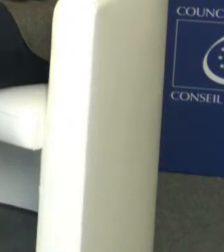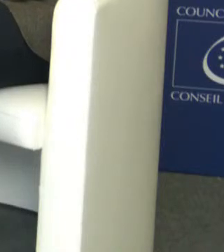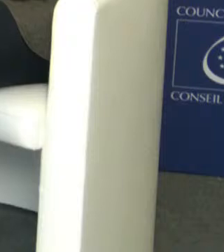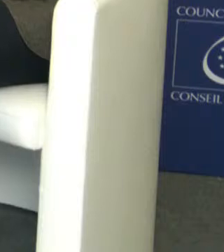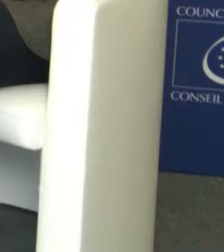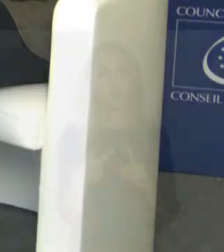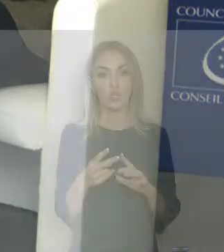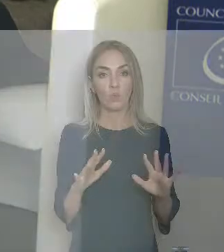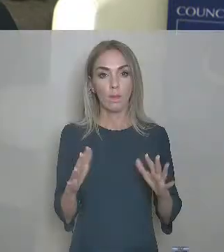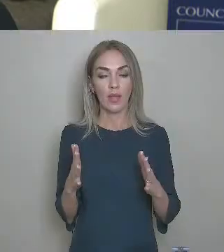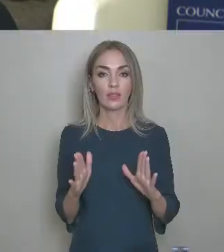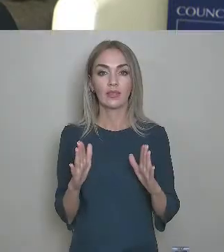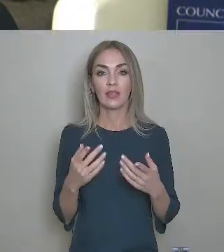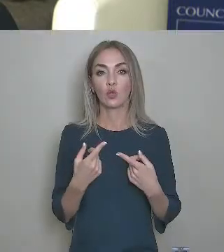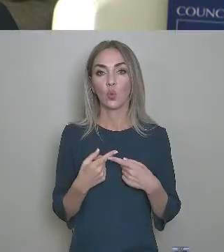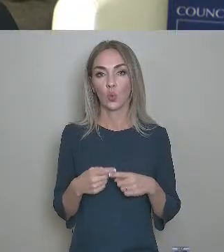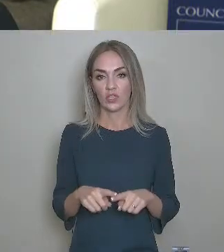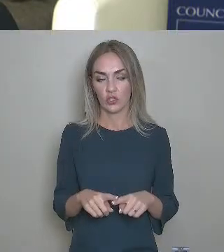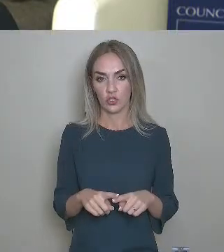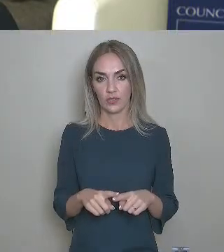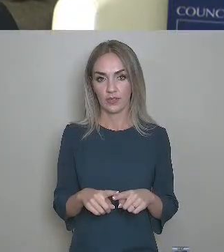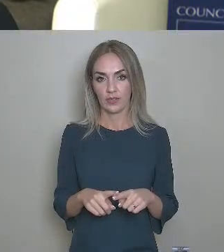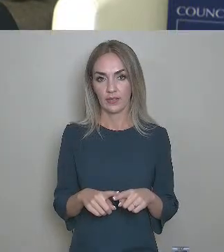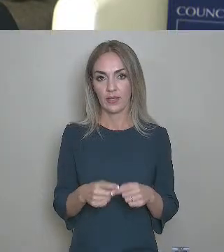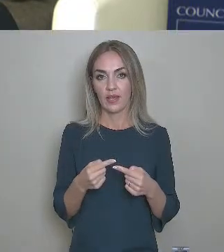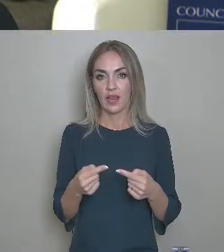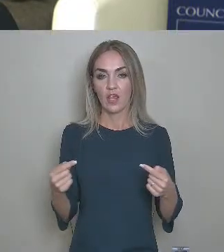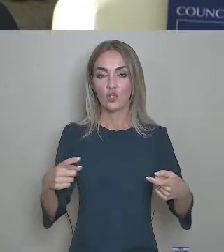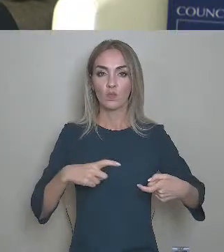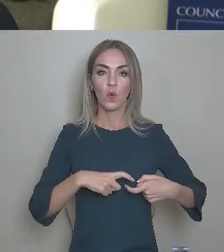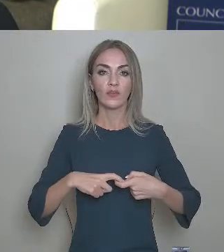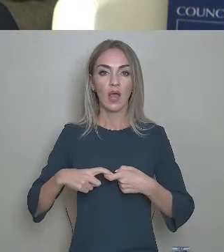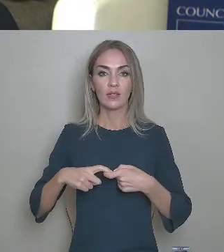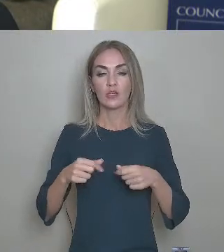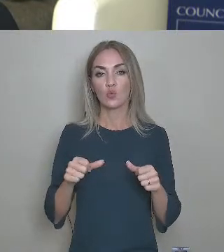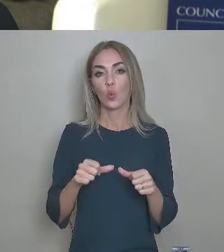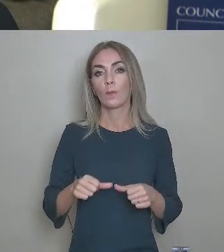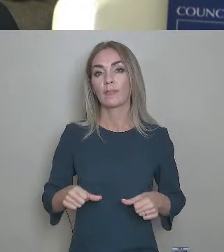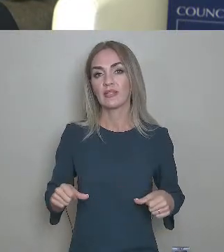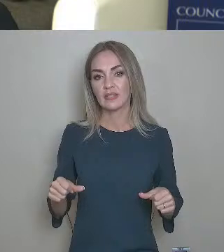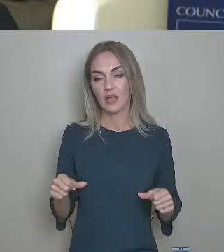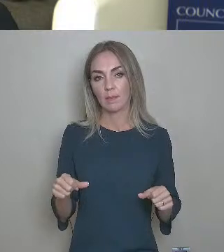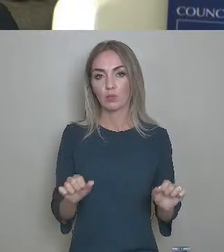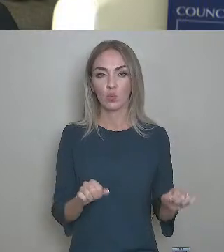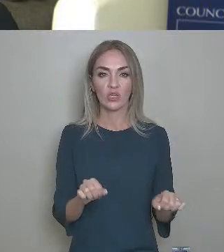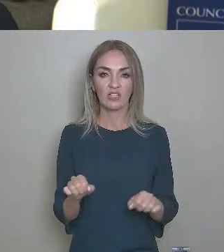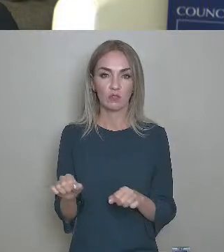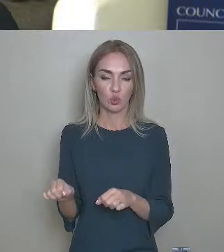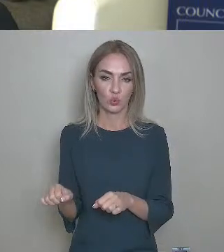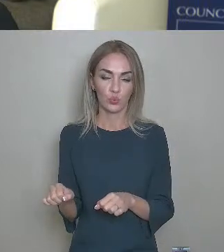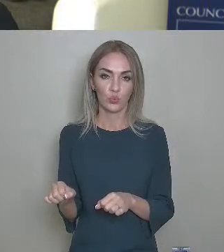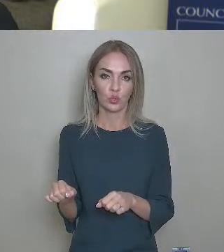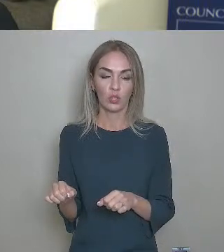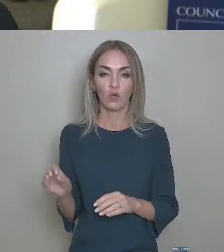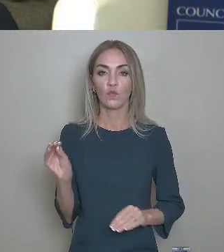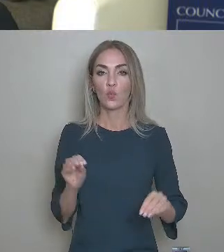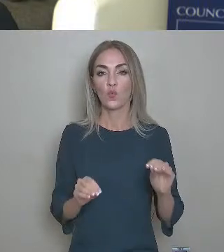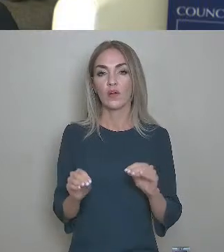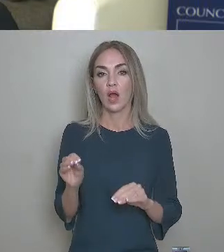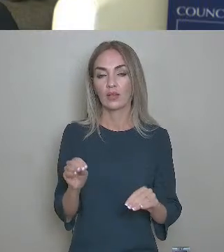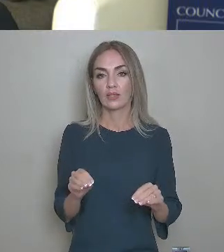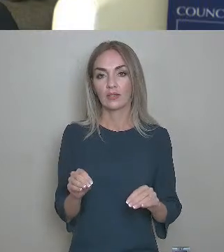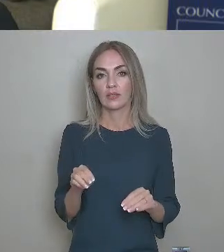Once in 10 years, that's looked into. The second is technological elements to do with the commissions, the